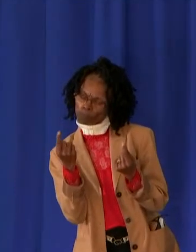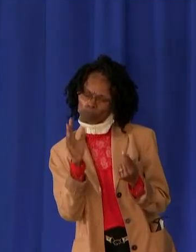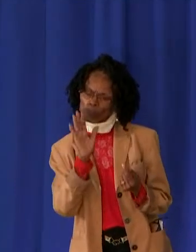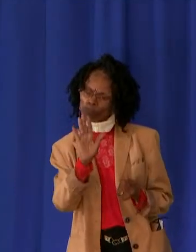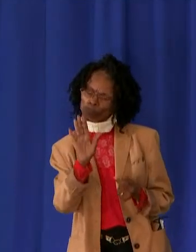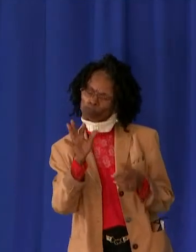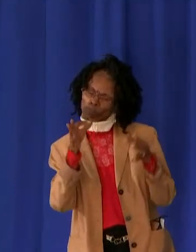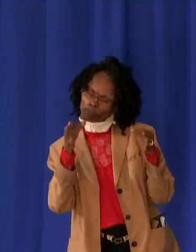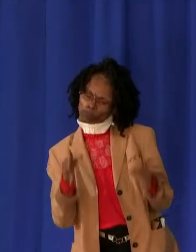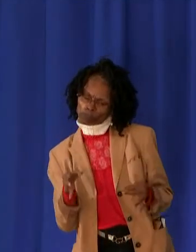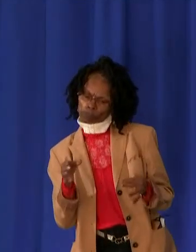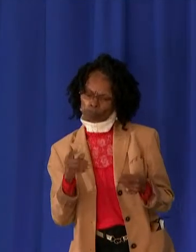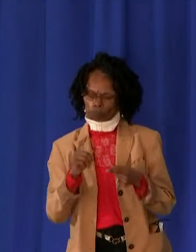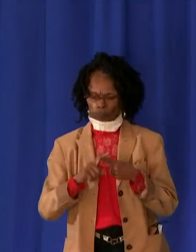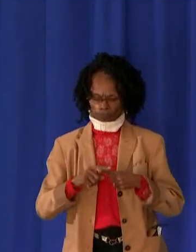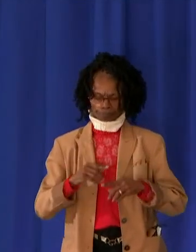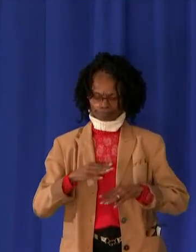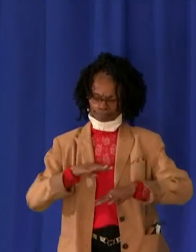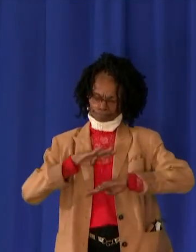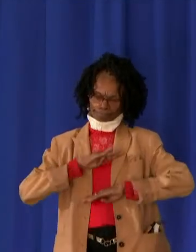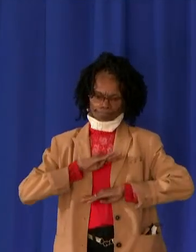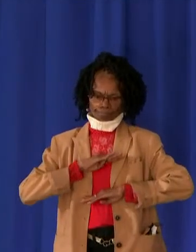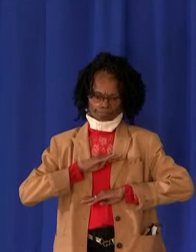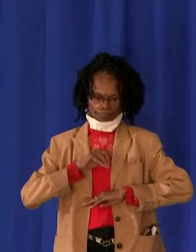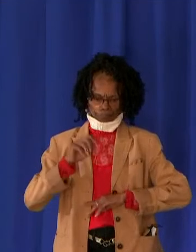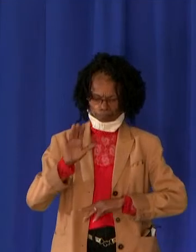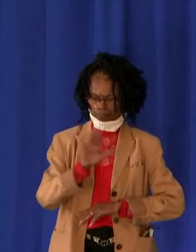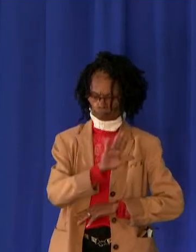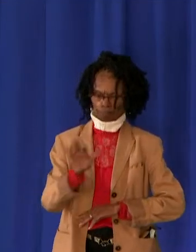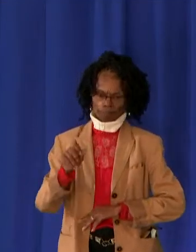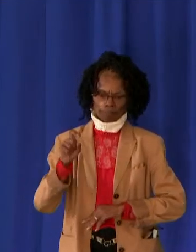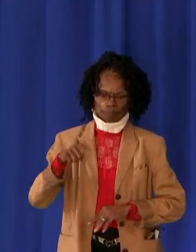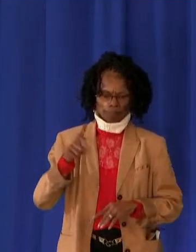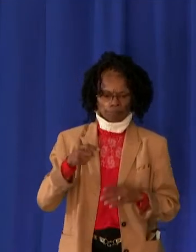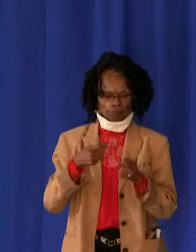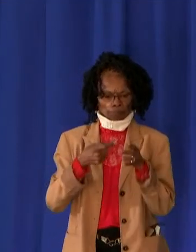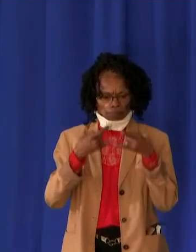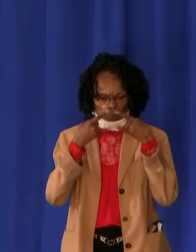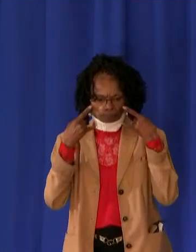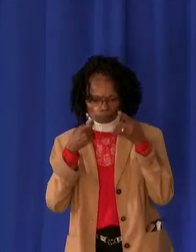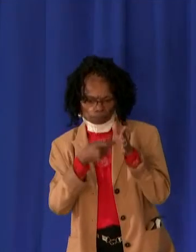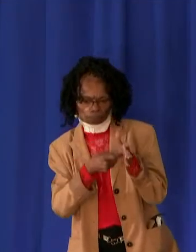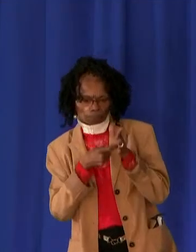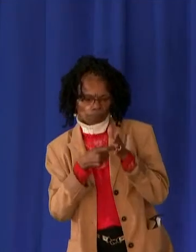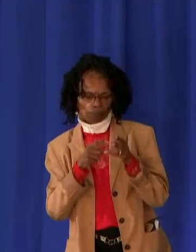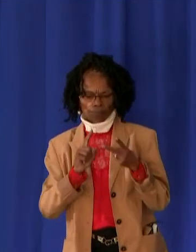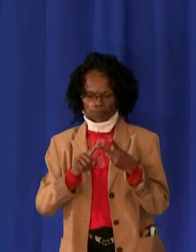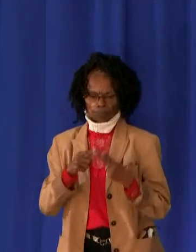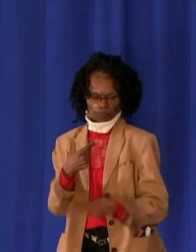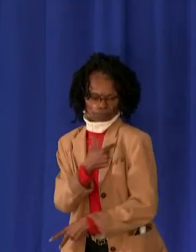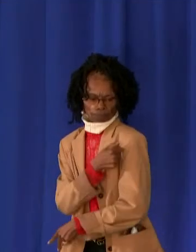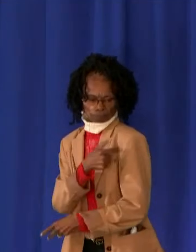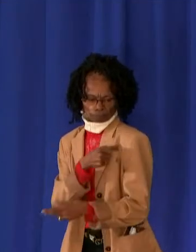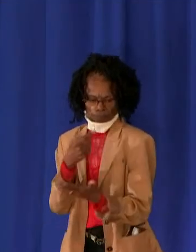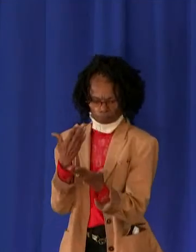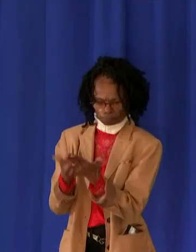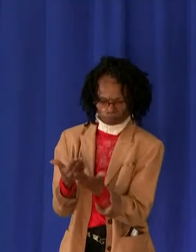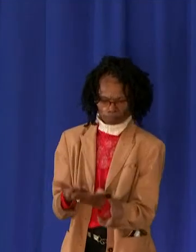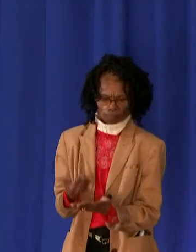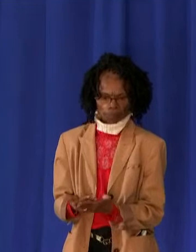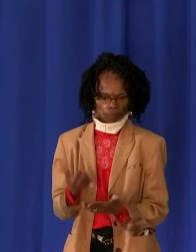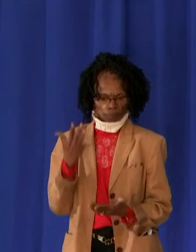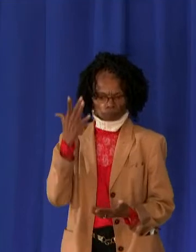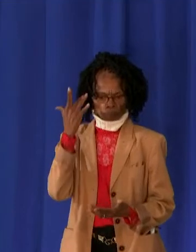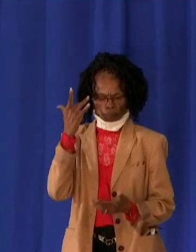to rescind these restrictions, which have been some of the most important ones, I guess you would say, over the course of this Omicron